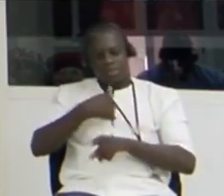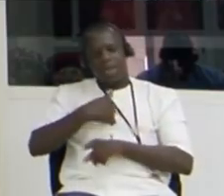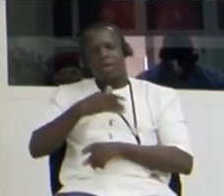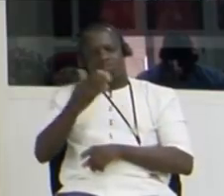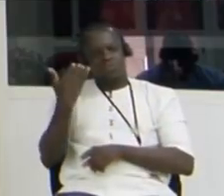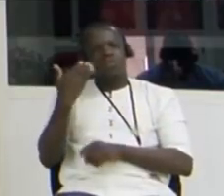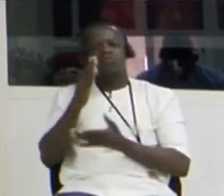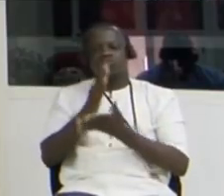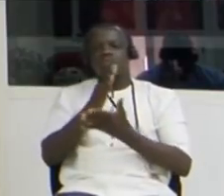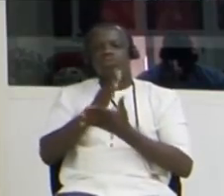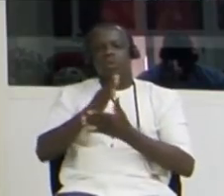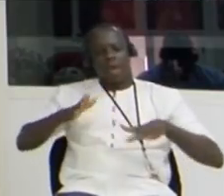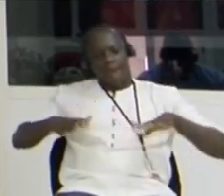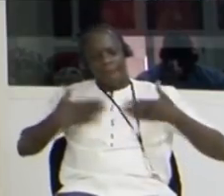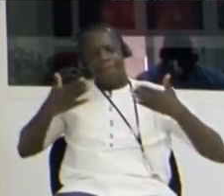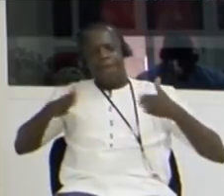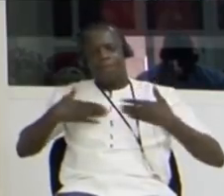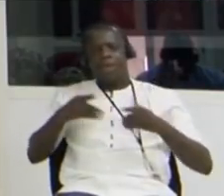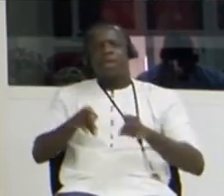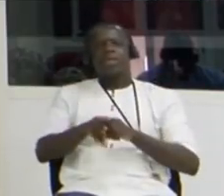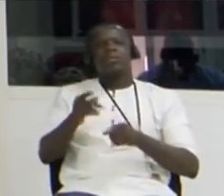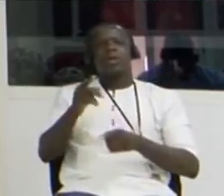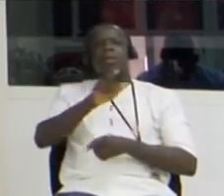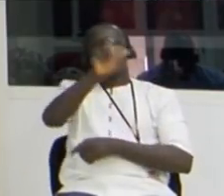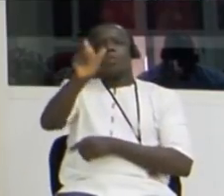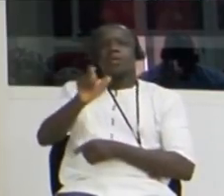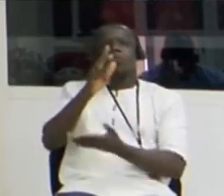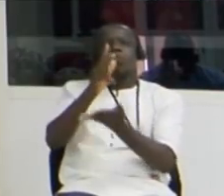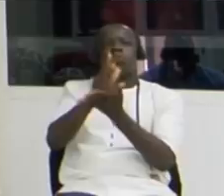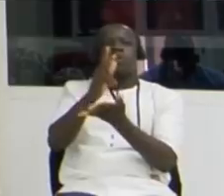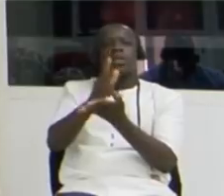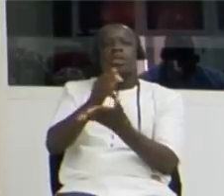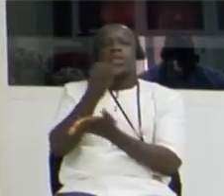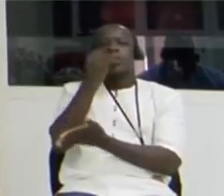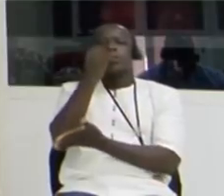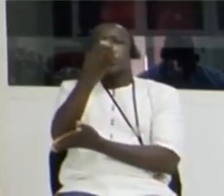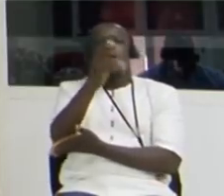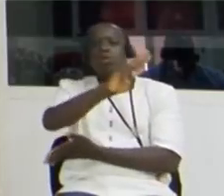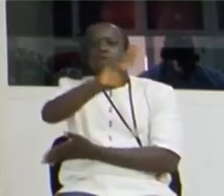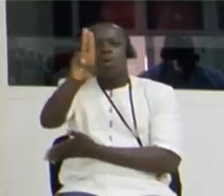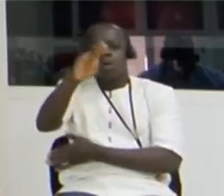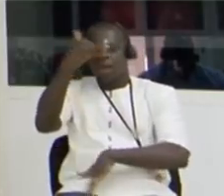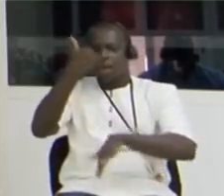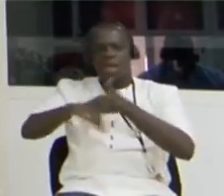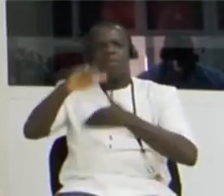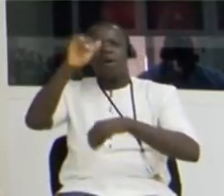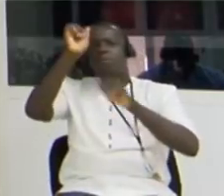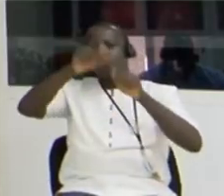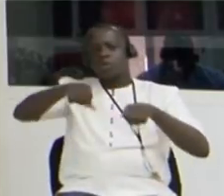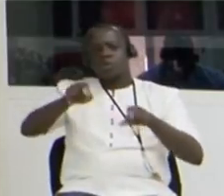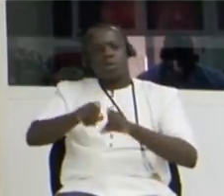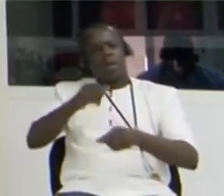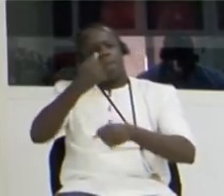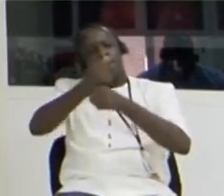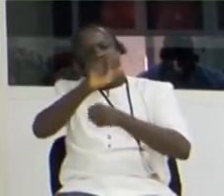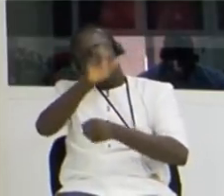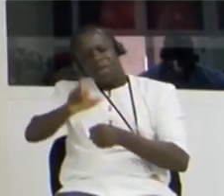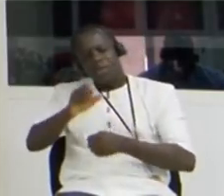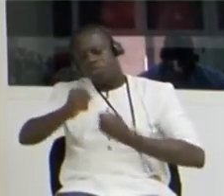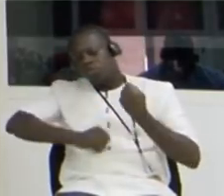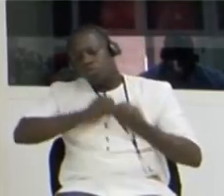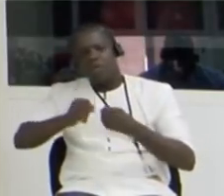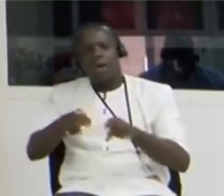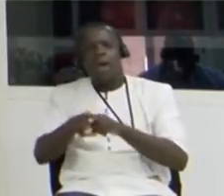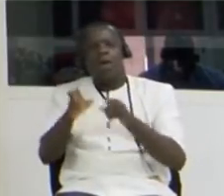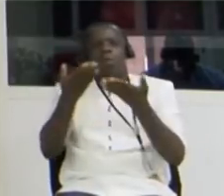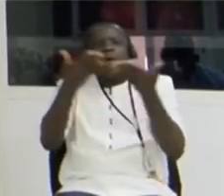when that undisclosed witness was talking about saying no without hurting the person. I was laughing in my corner because that's what we teach